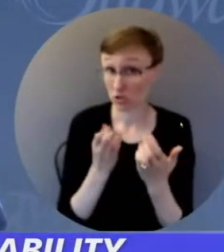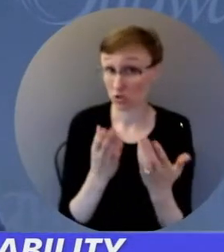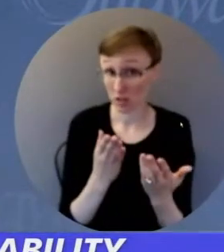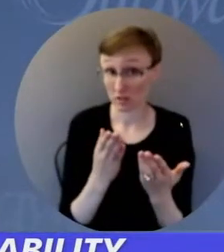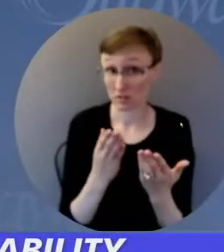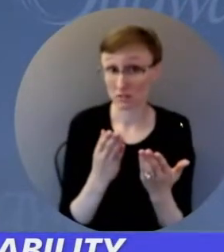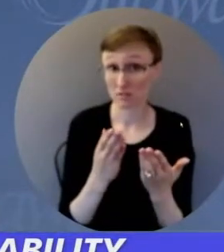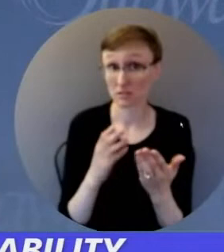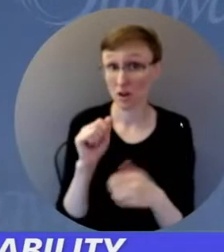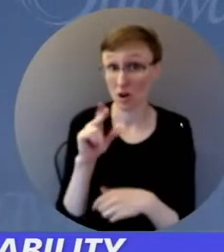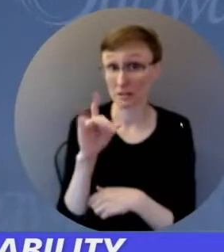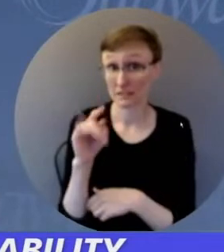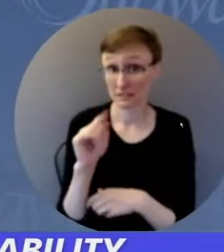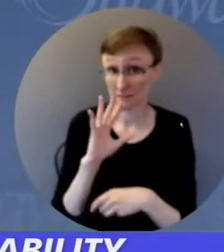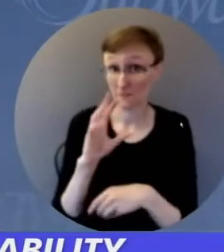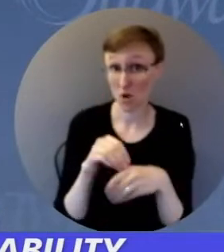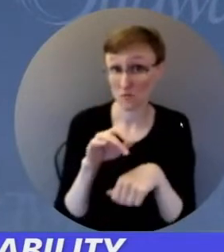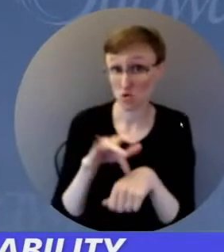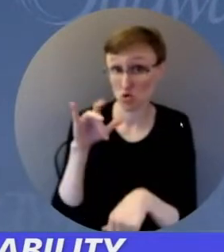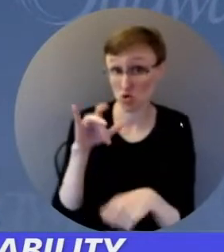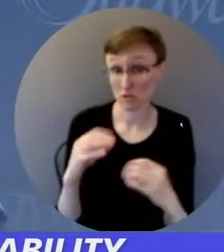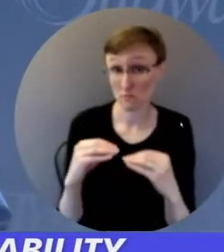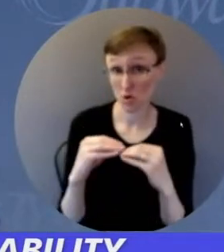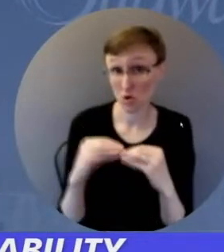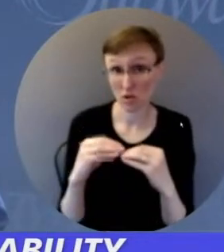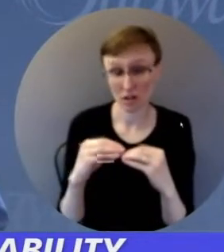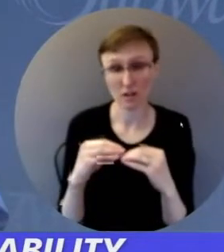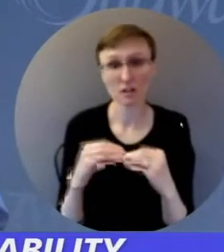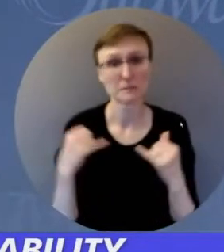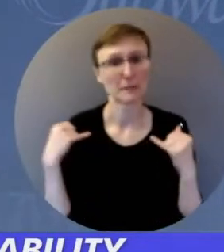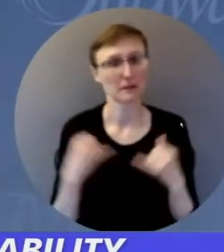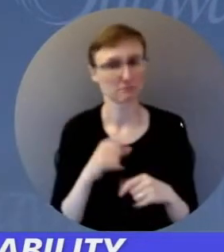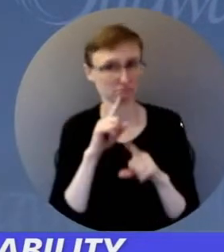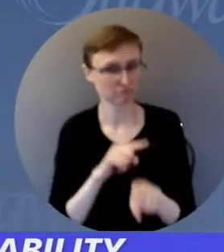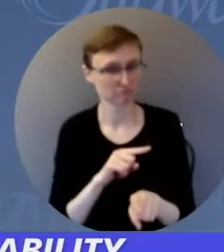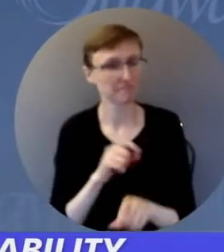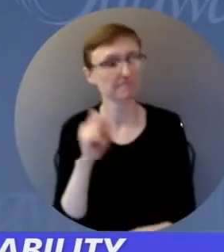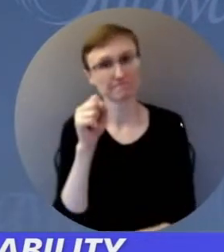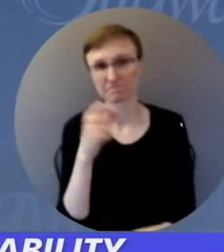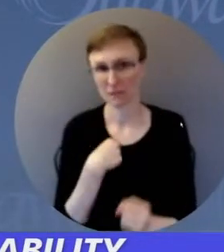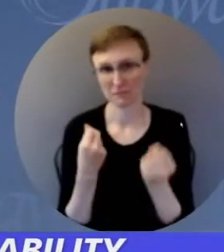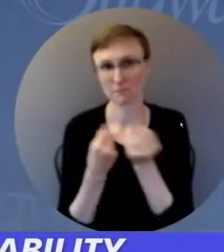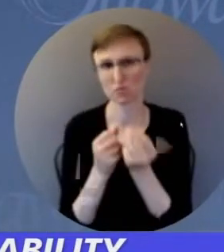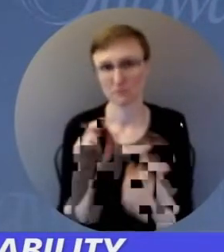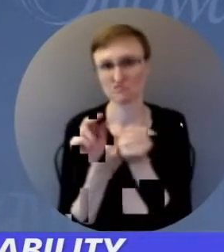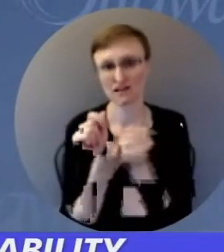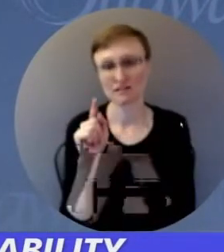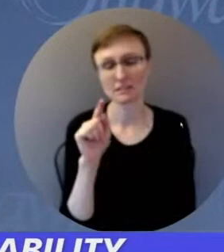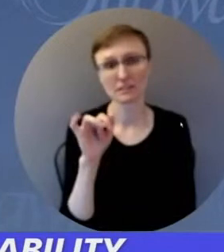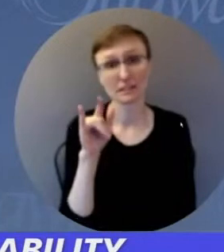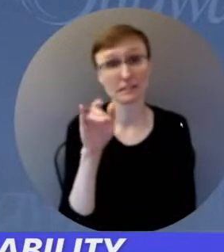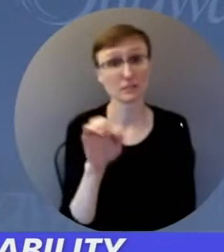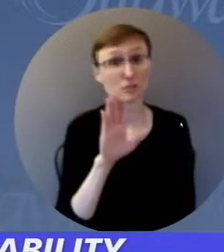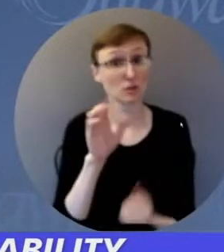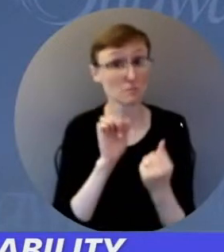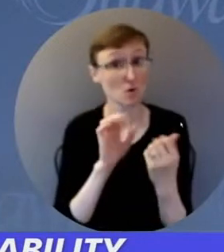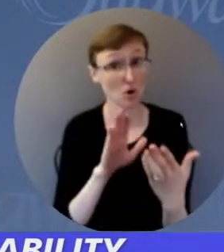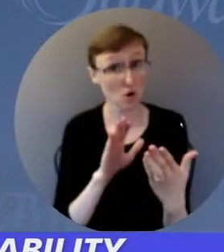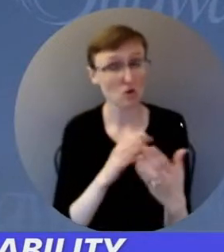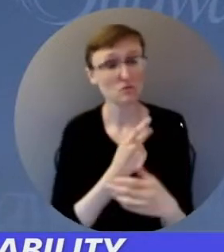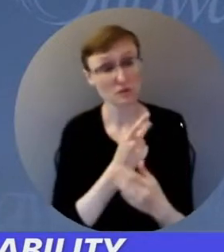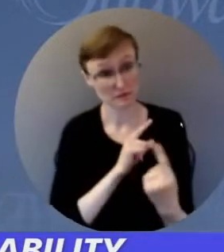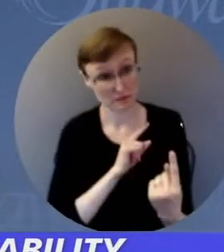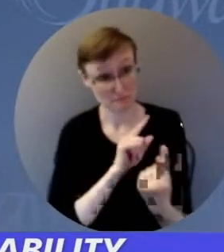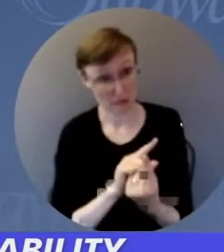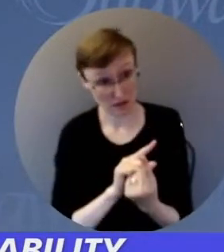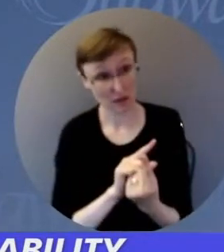Yeah, I'm very supportive of Natalie's approach. She and I met on this issue a little while ago, and I indicated that I think